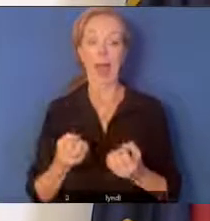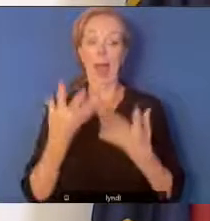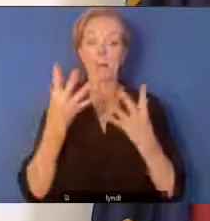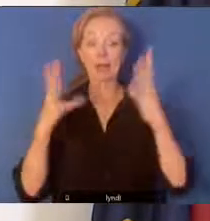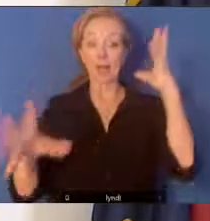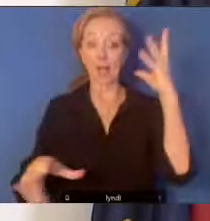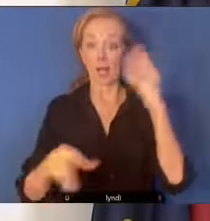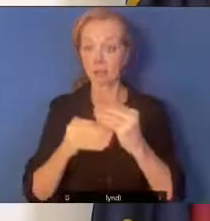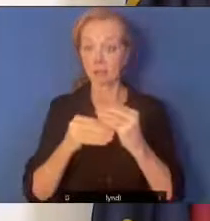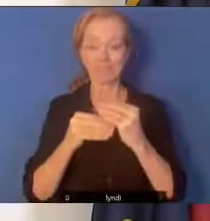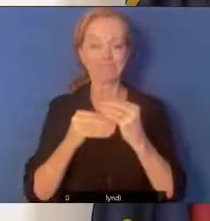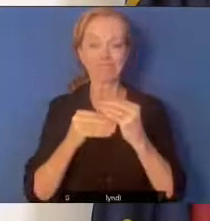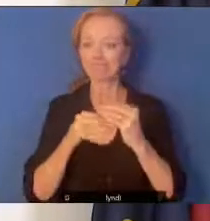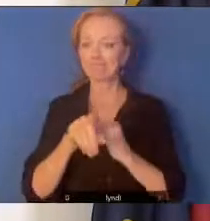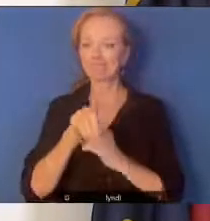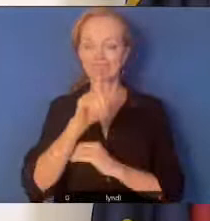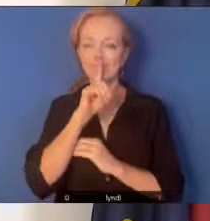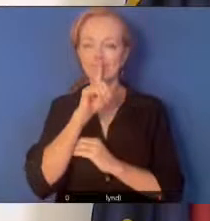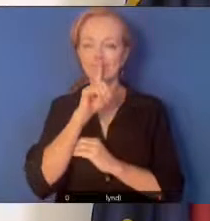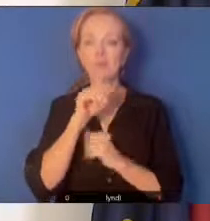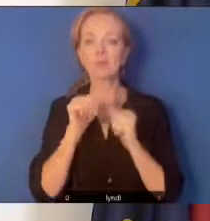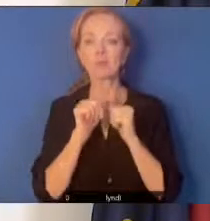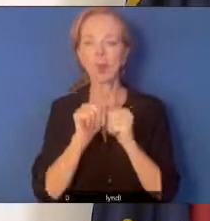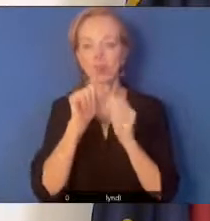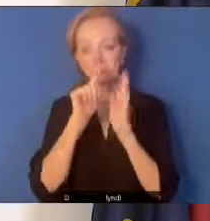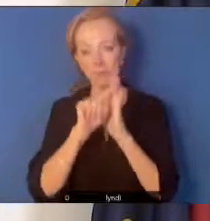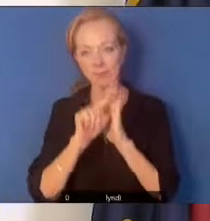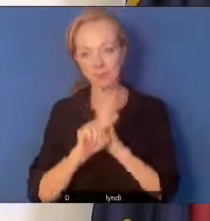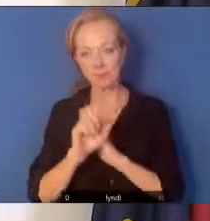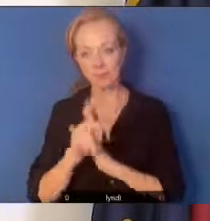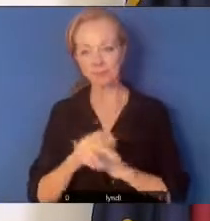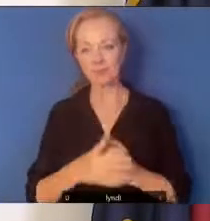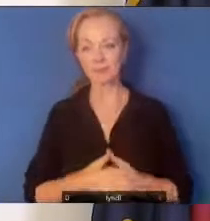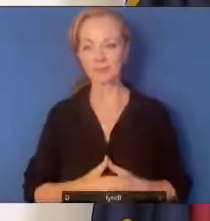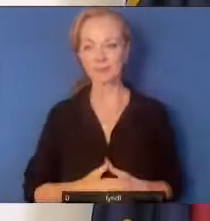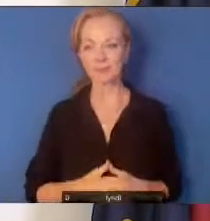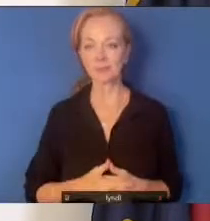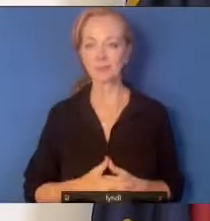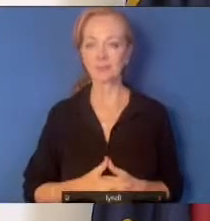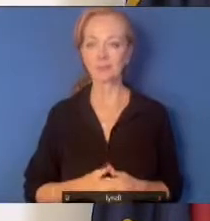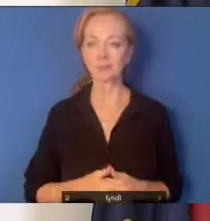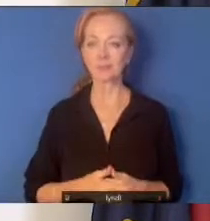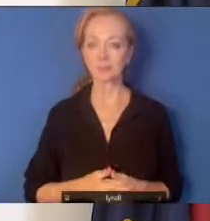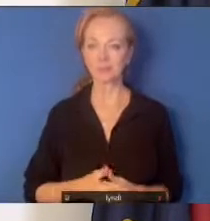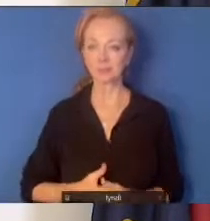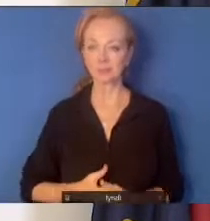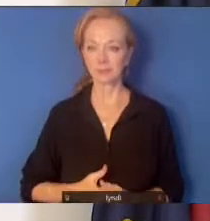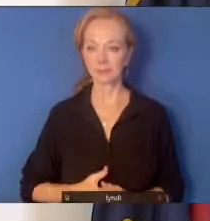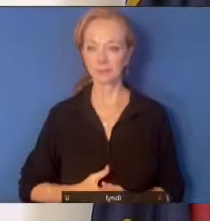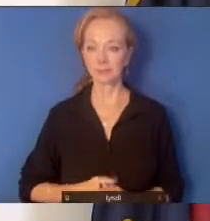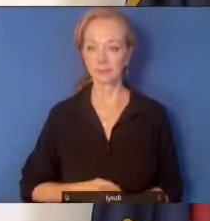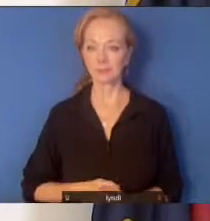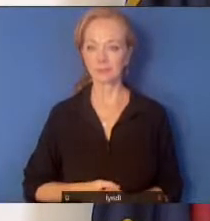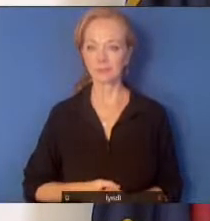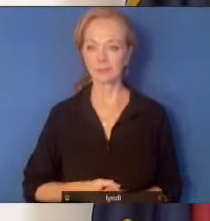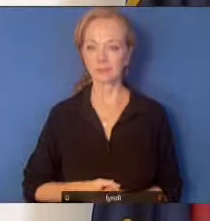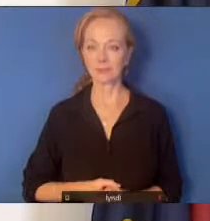just going to follow the investigation where it goes. And then Jonathan. Hey, Jonathan, go ahead.